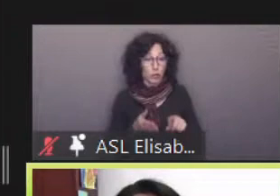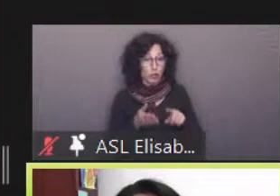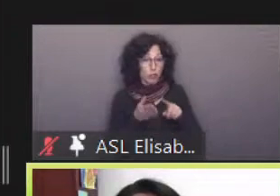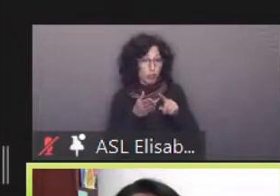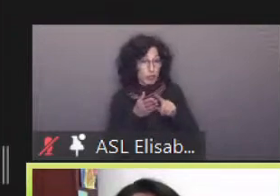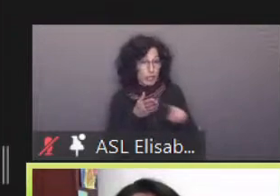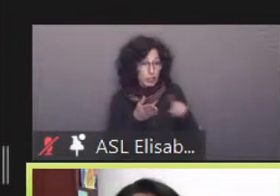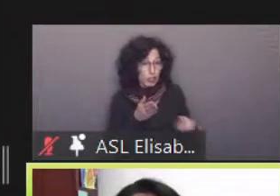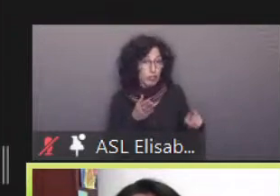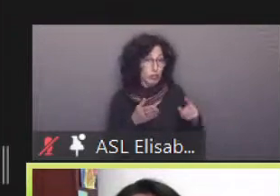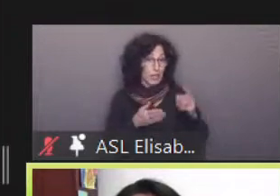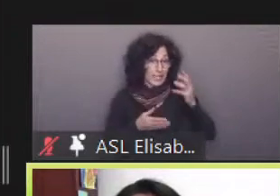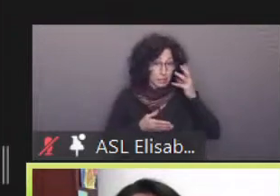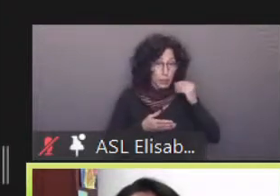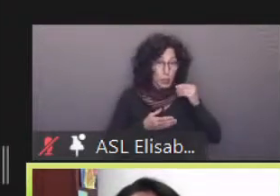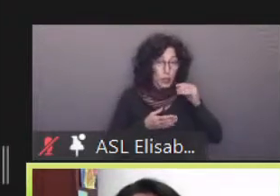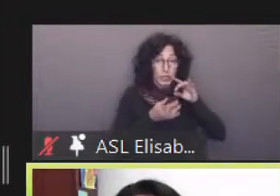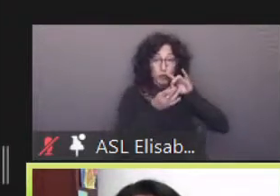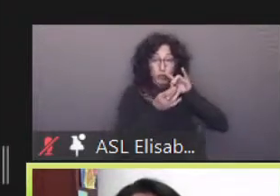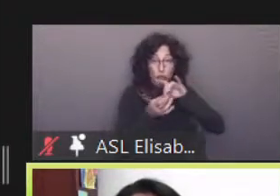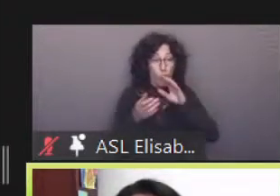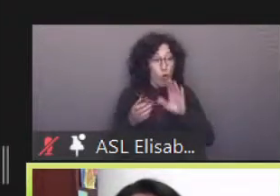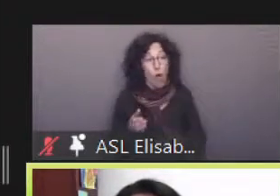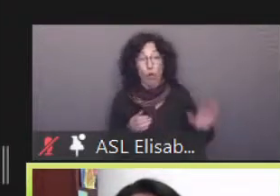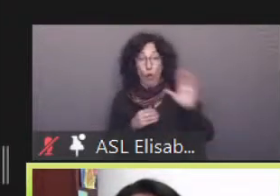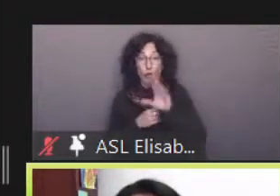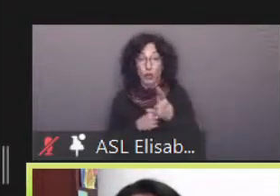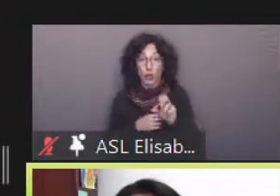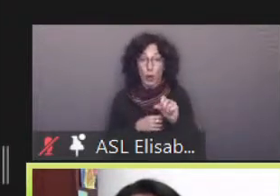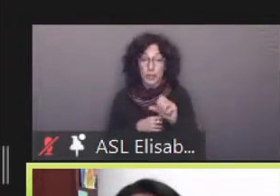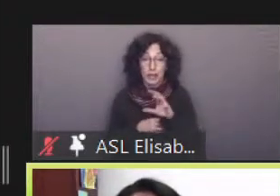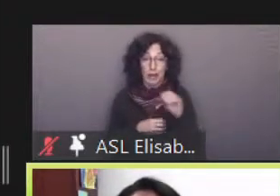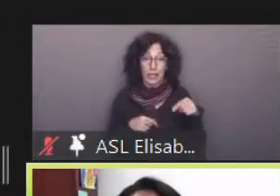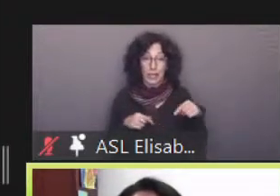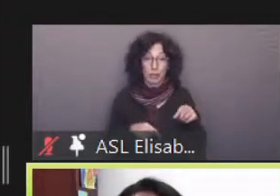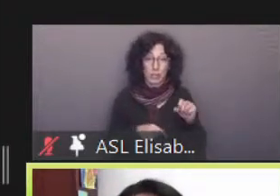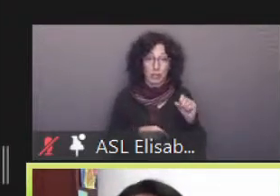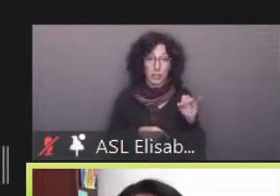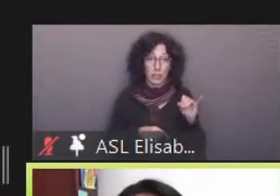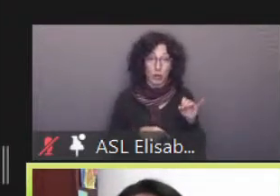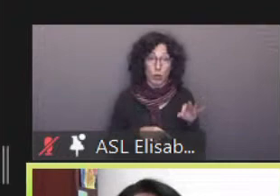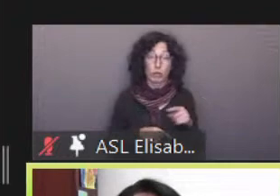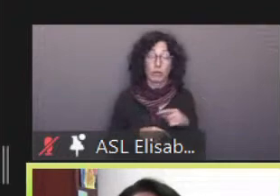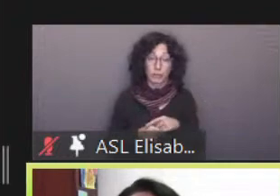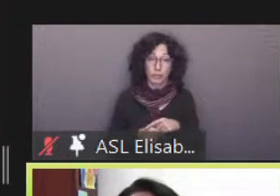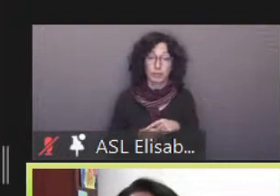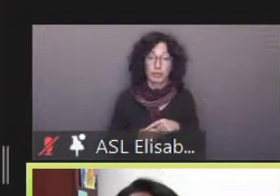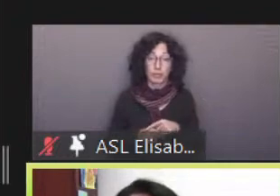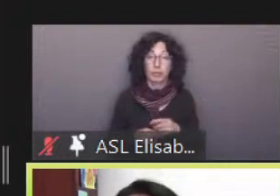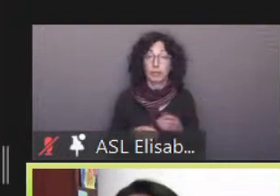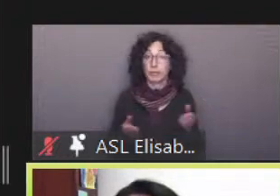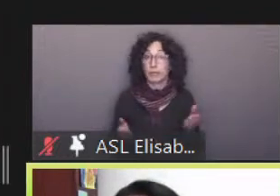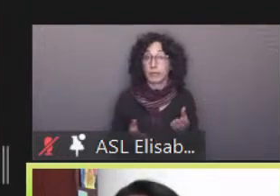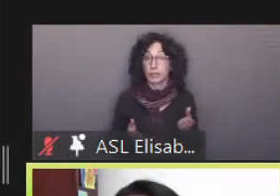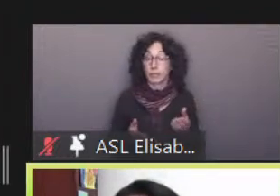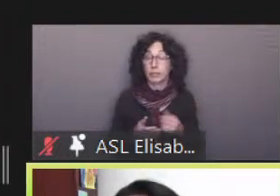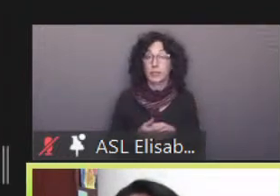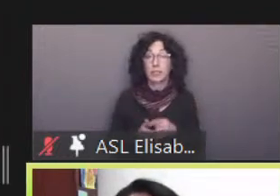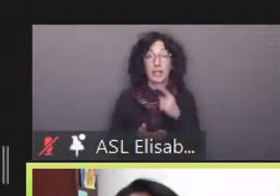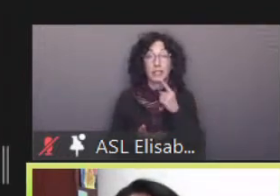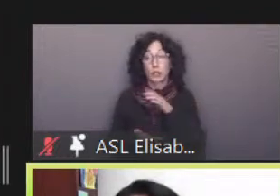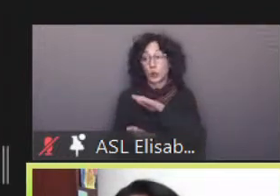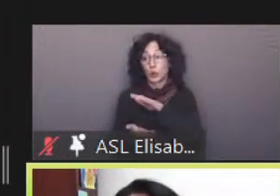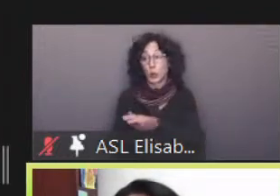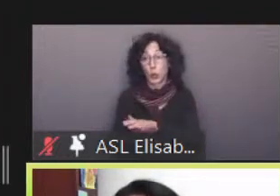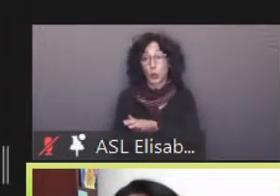of the experience around the country and right here in San Francisco reinforces that school reopening